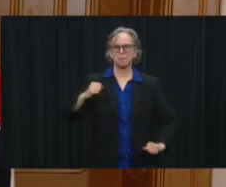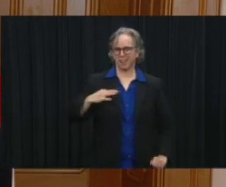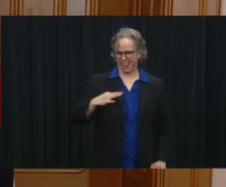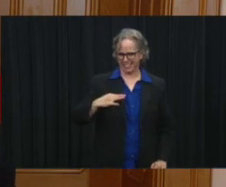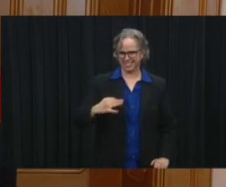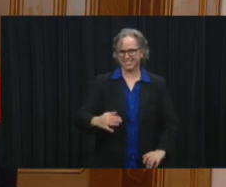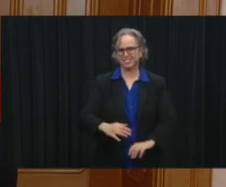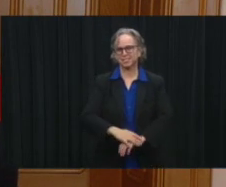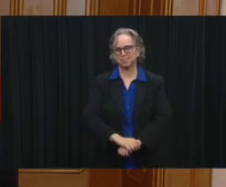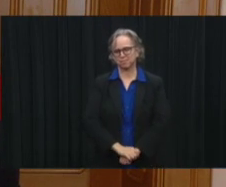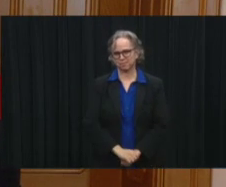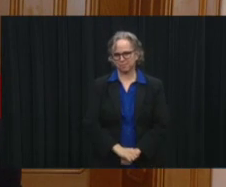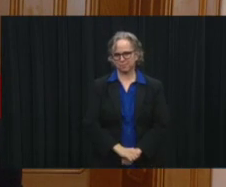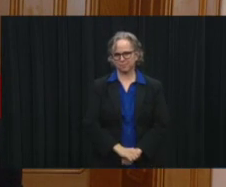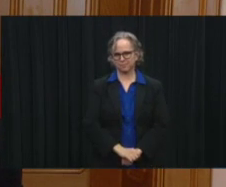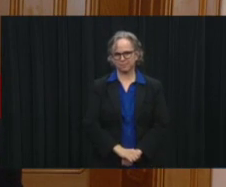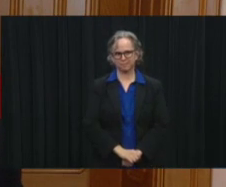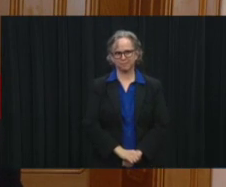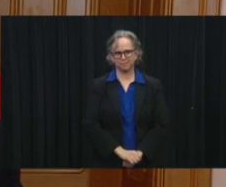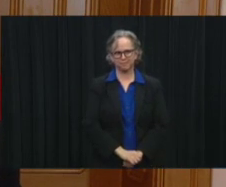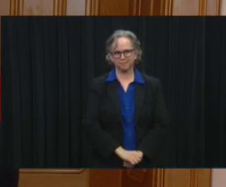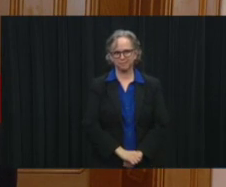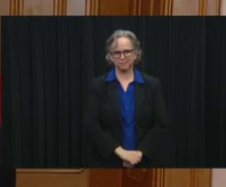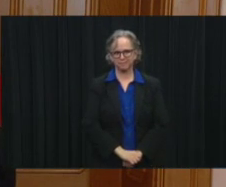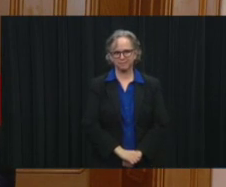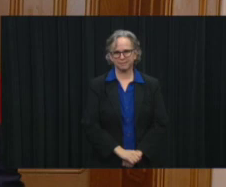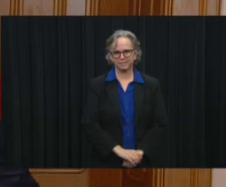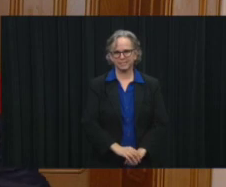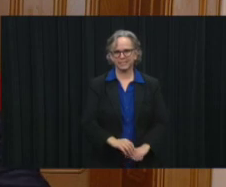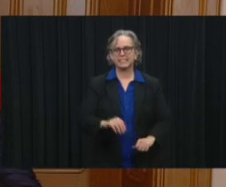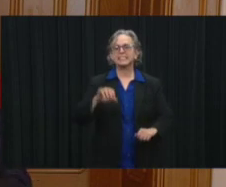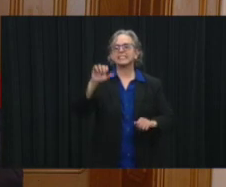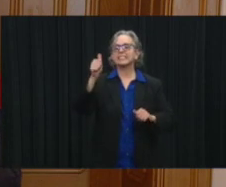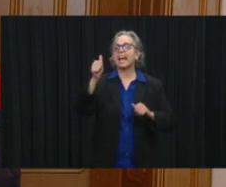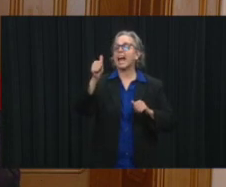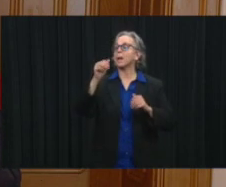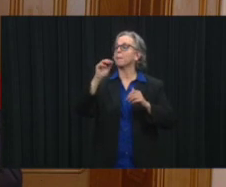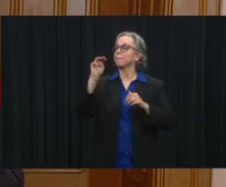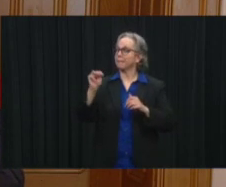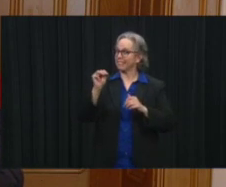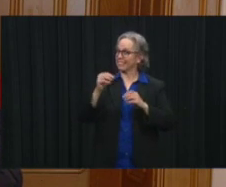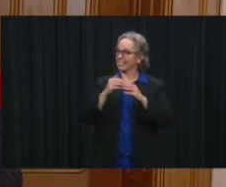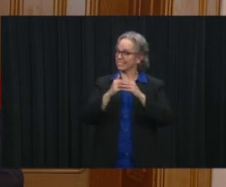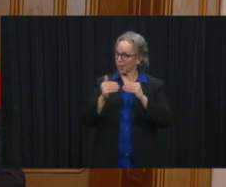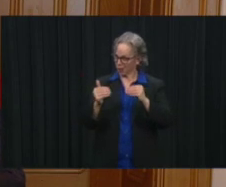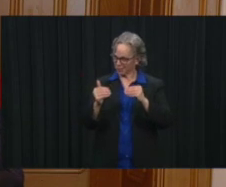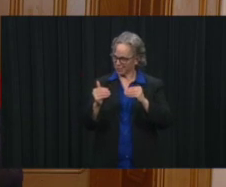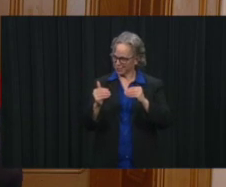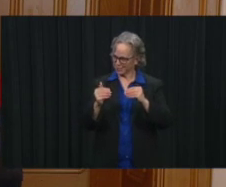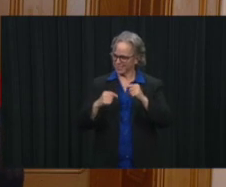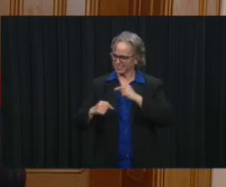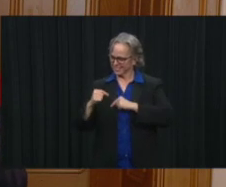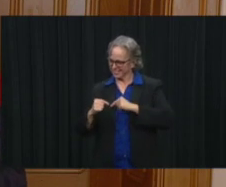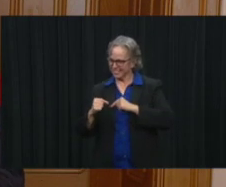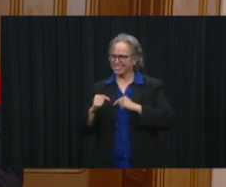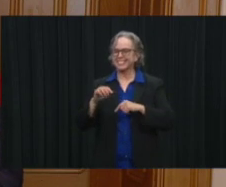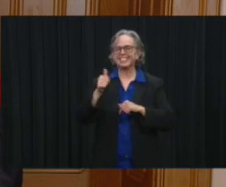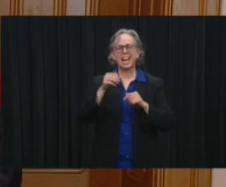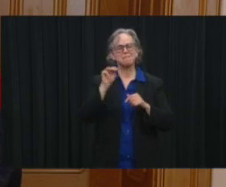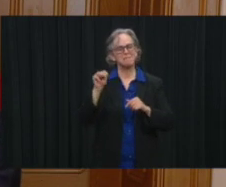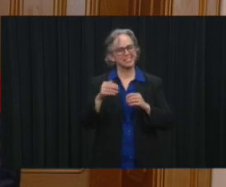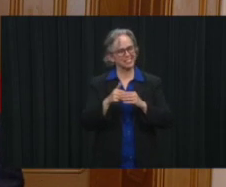is going to work, and a lot of questions. Bottom line is, again, go talk to your financial institution. Also, you can